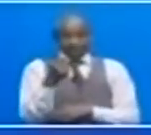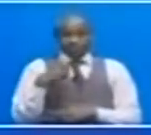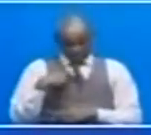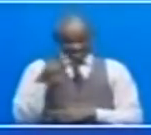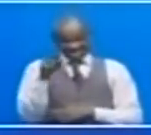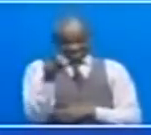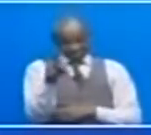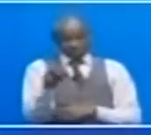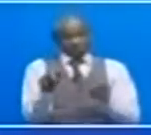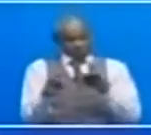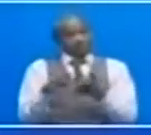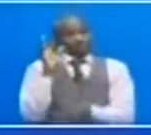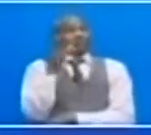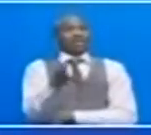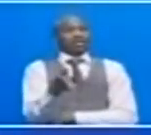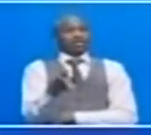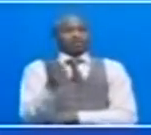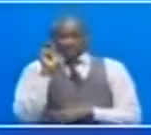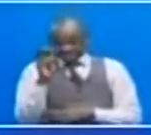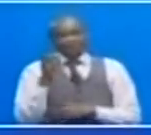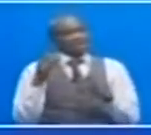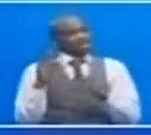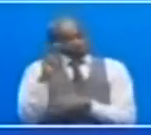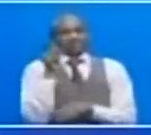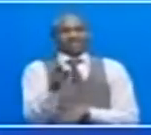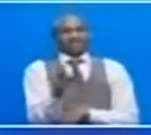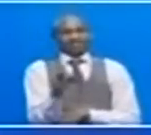this product much more, so we can see the usage